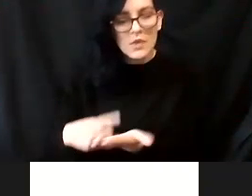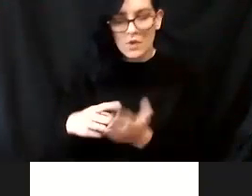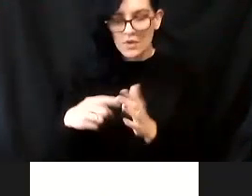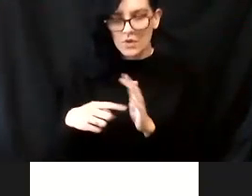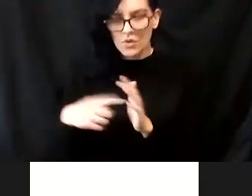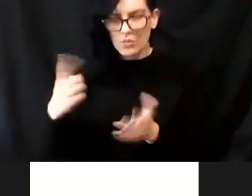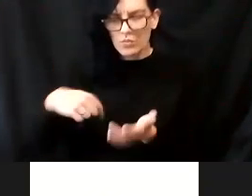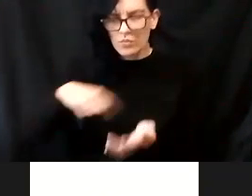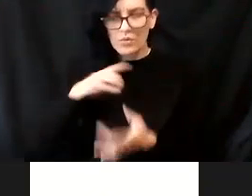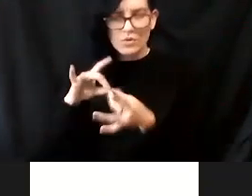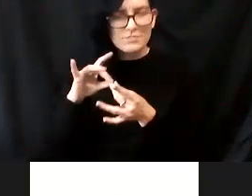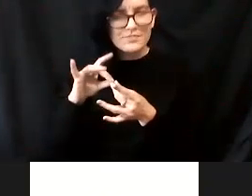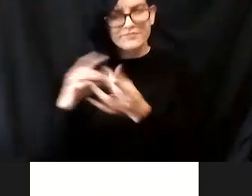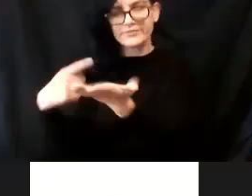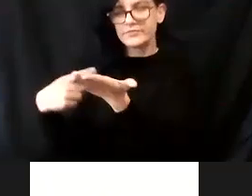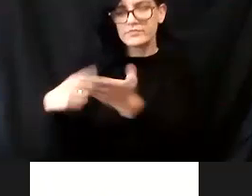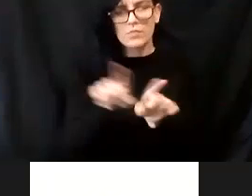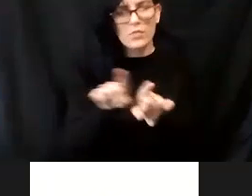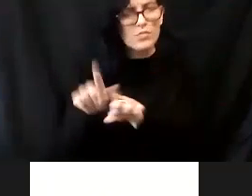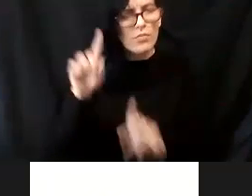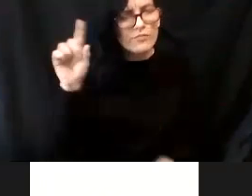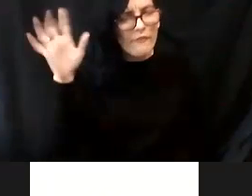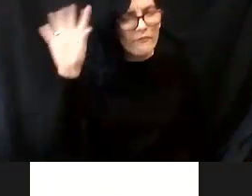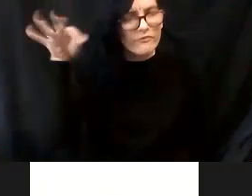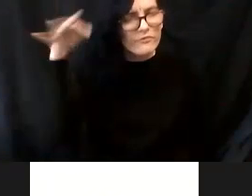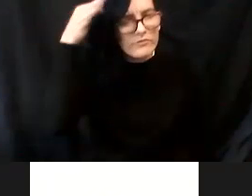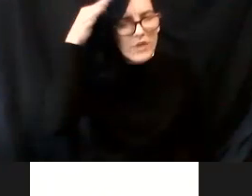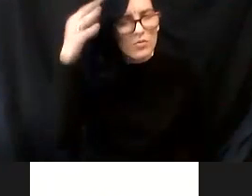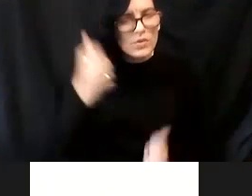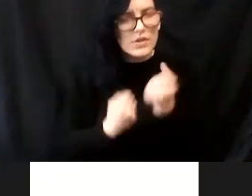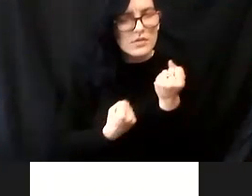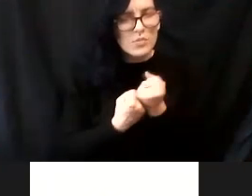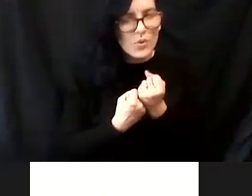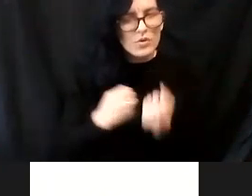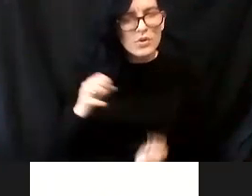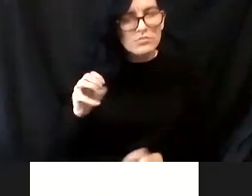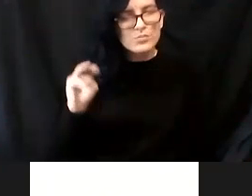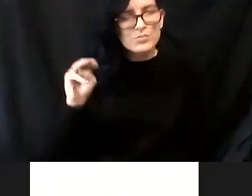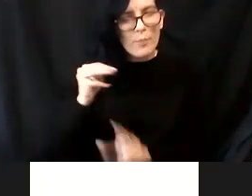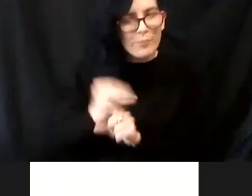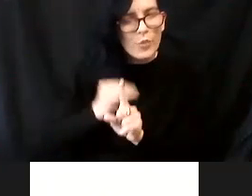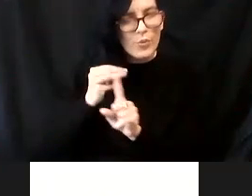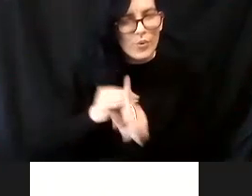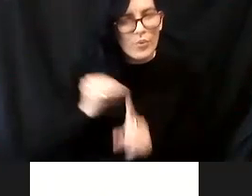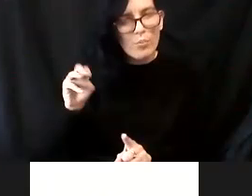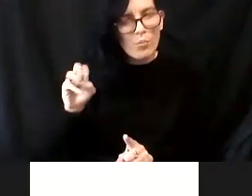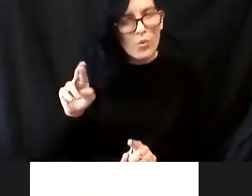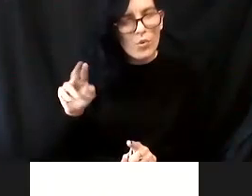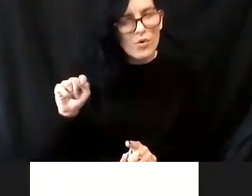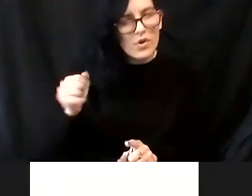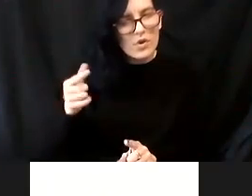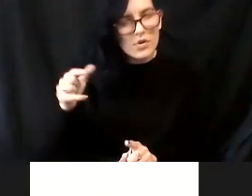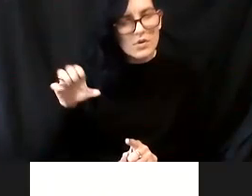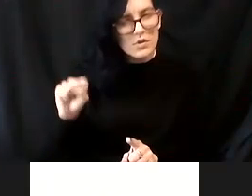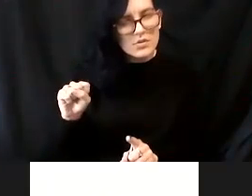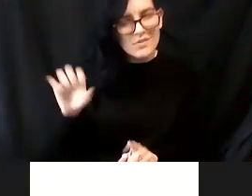mortgages. That same law has done things to modify federal loans and provide people